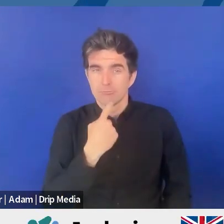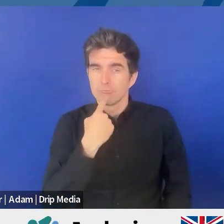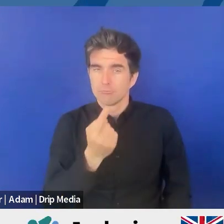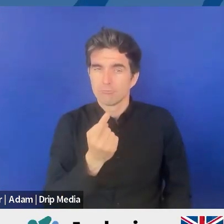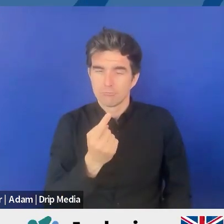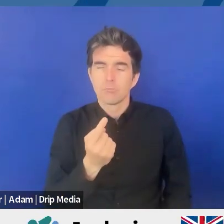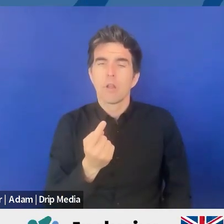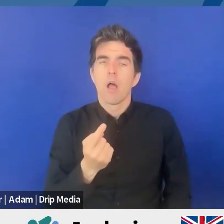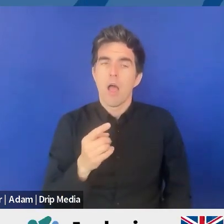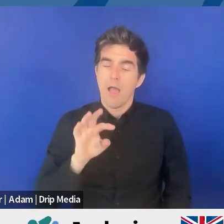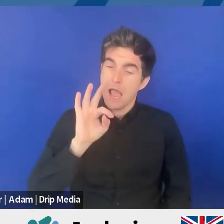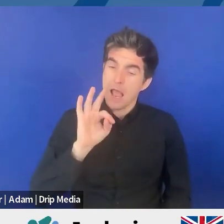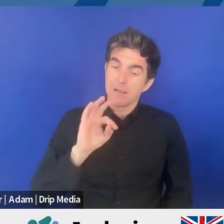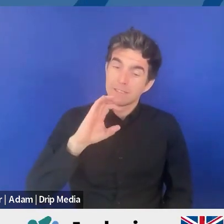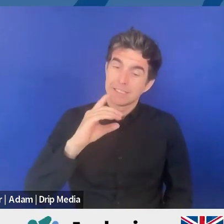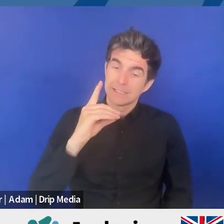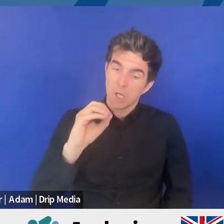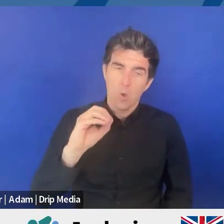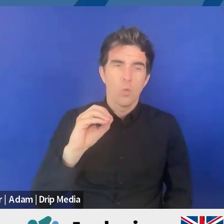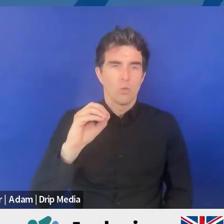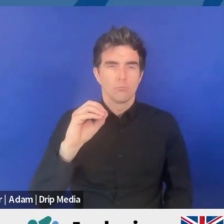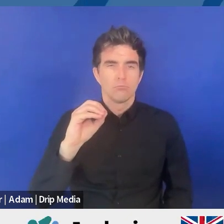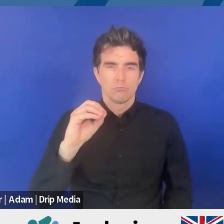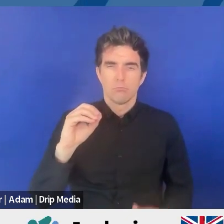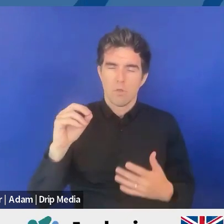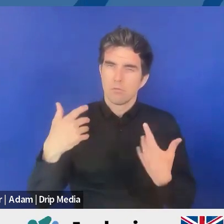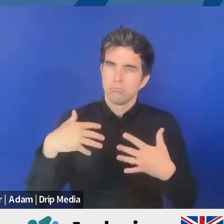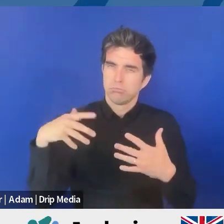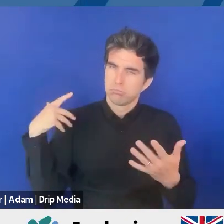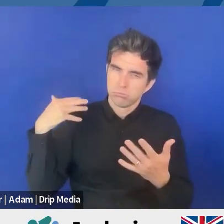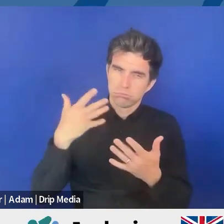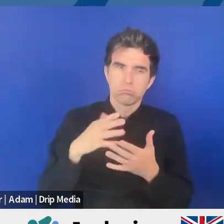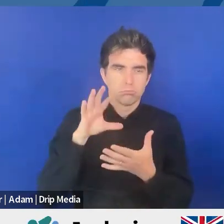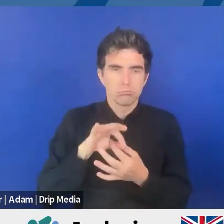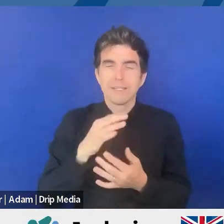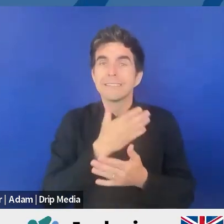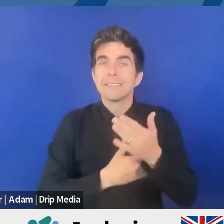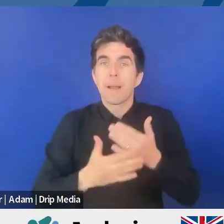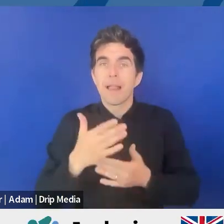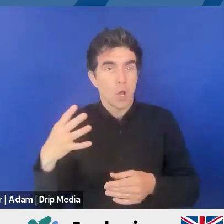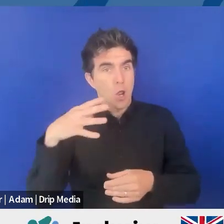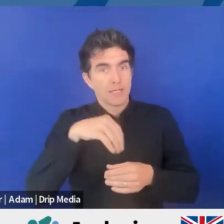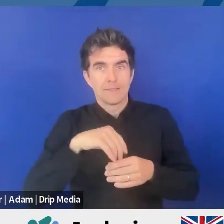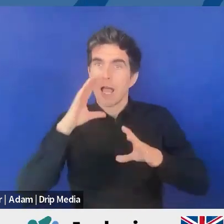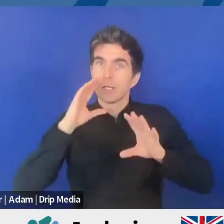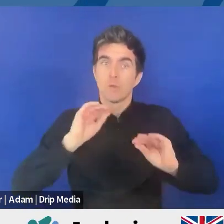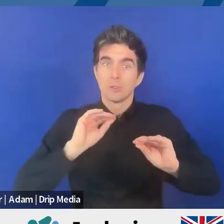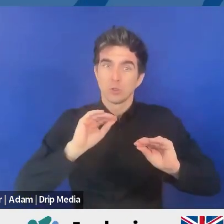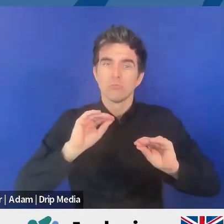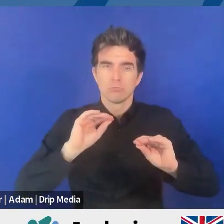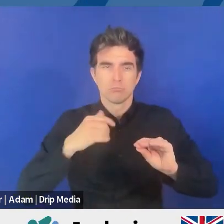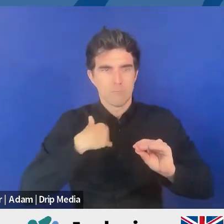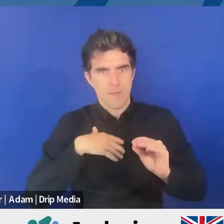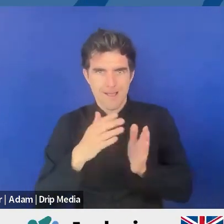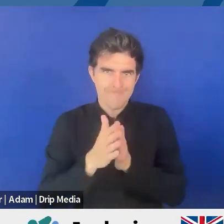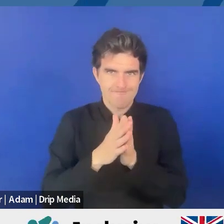As he mentioned, the FCDO already does a lot on disability inclusive education. And looking forward, as he also mentioned,